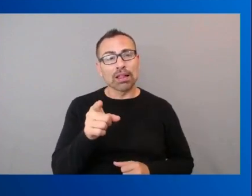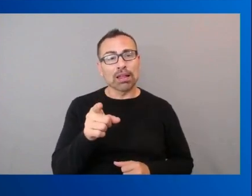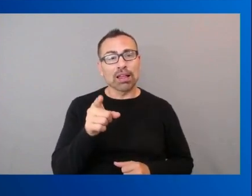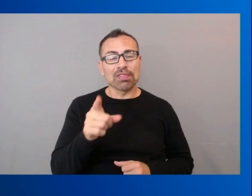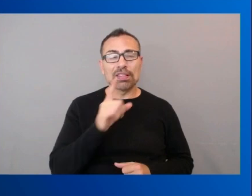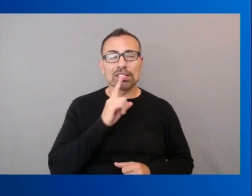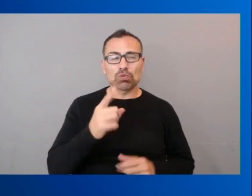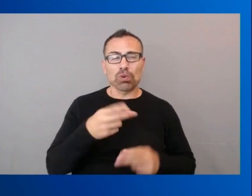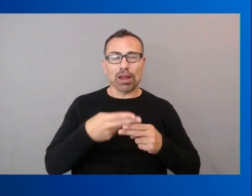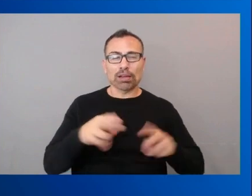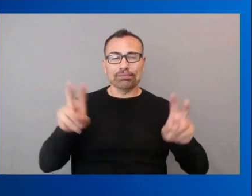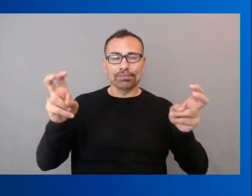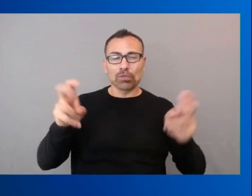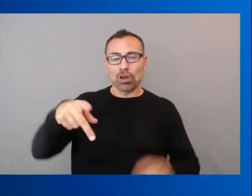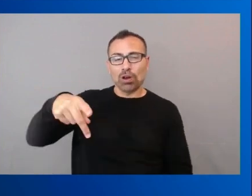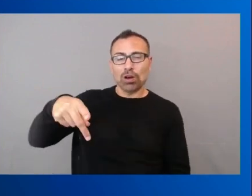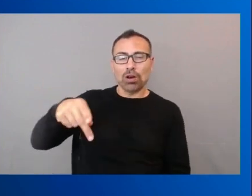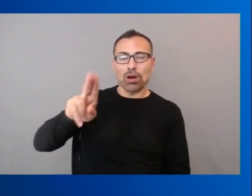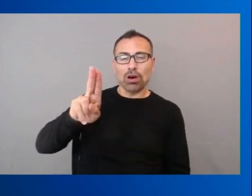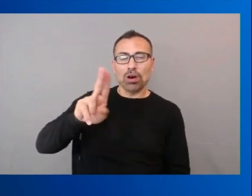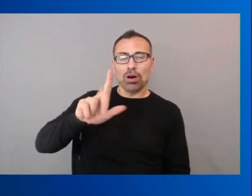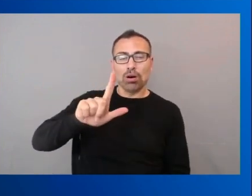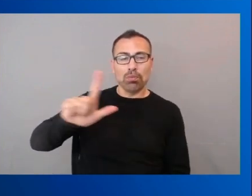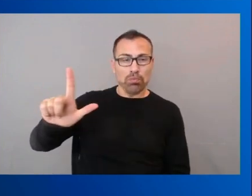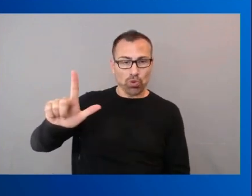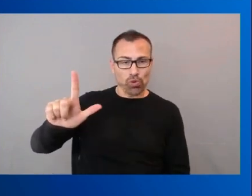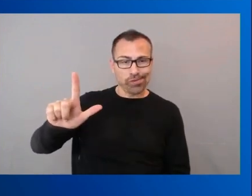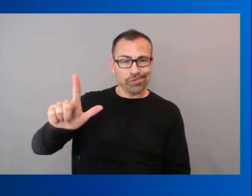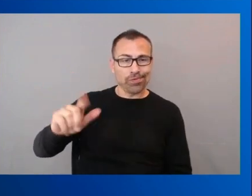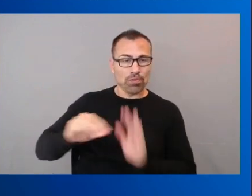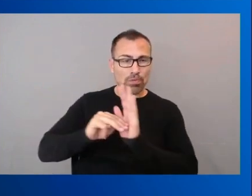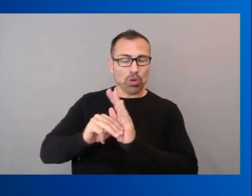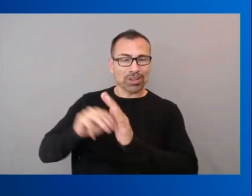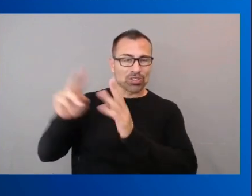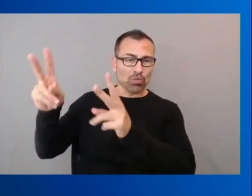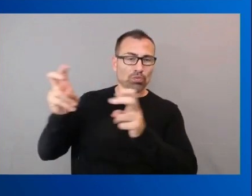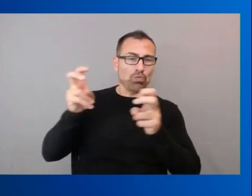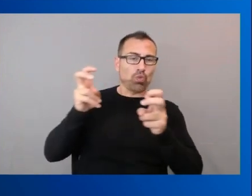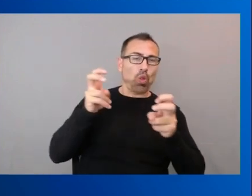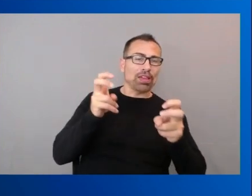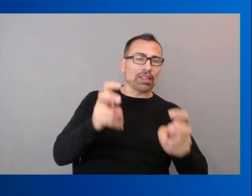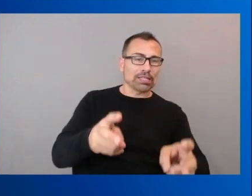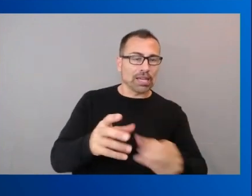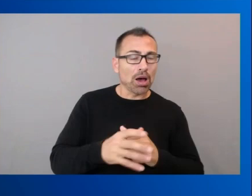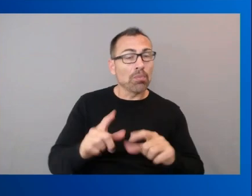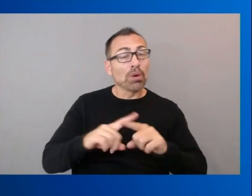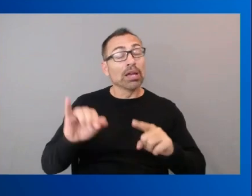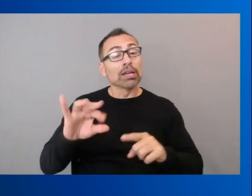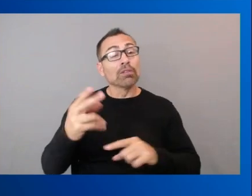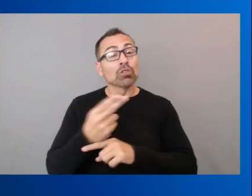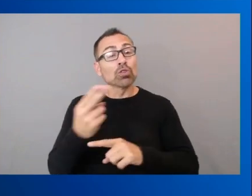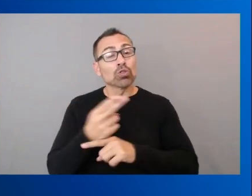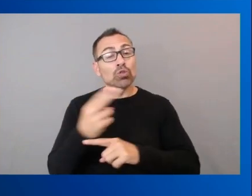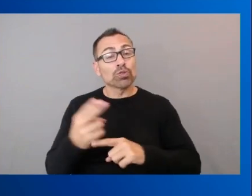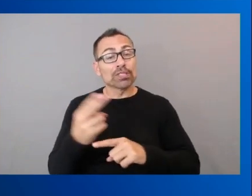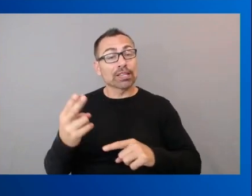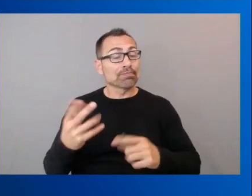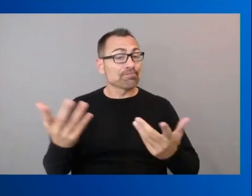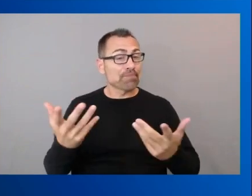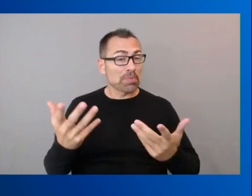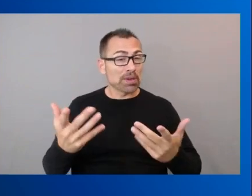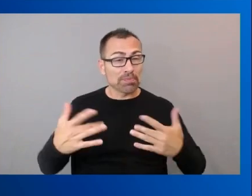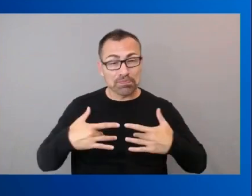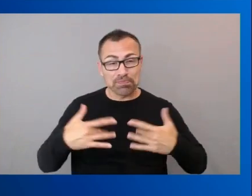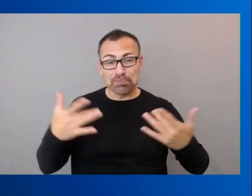information down, but also if you're using things like EventBridge, I really recommend considering other types of events, maybe because you also have